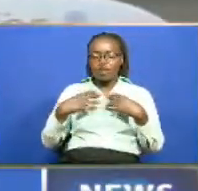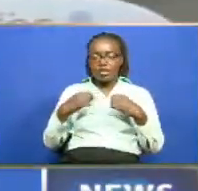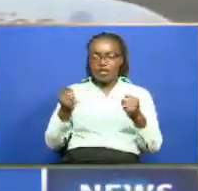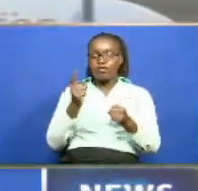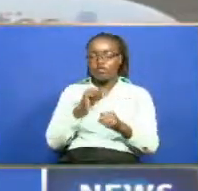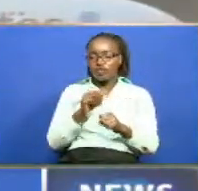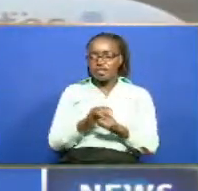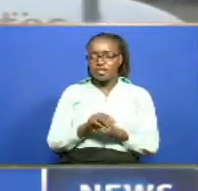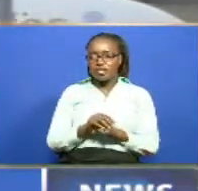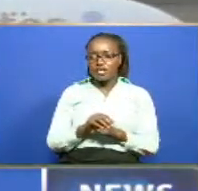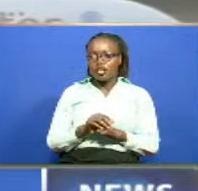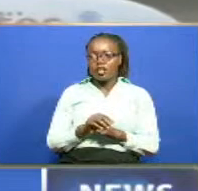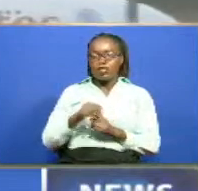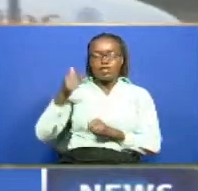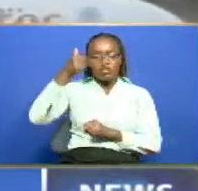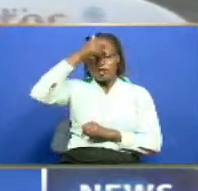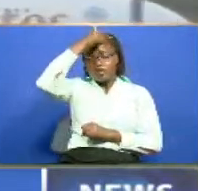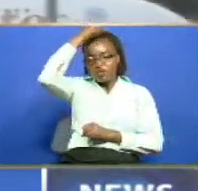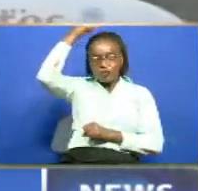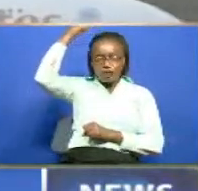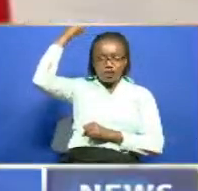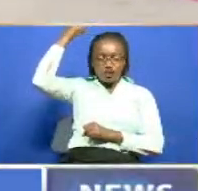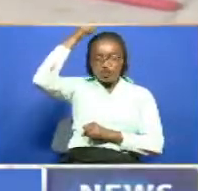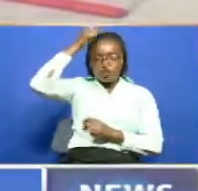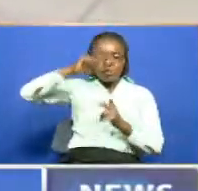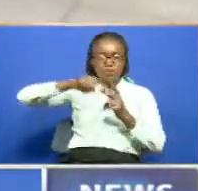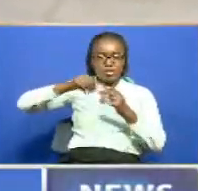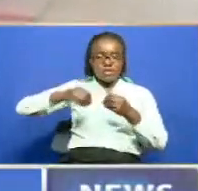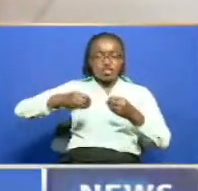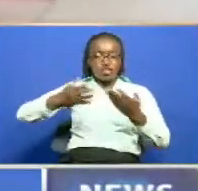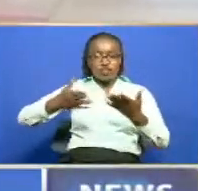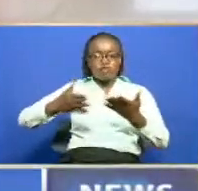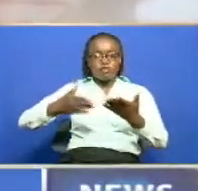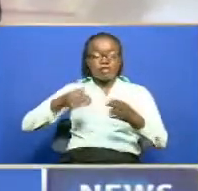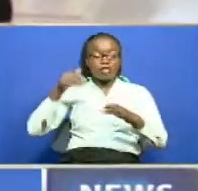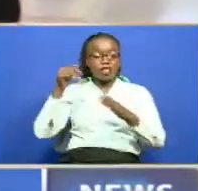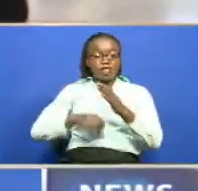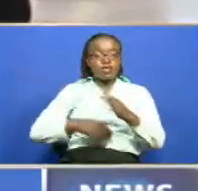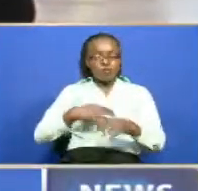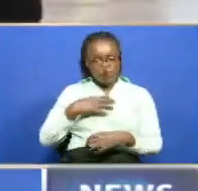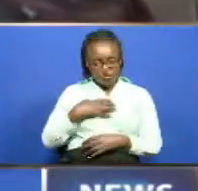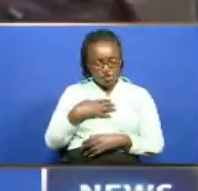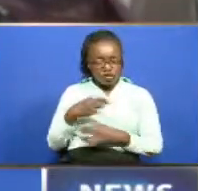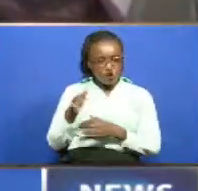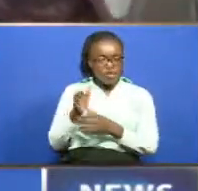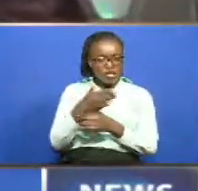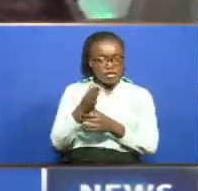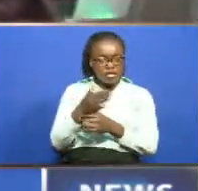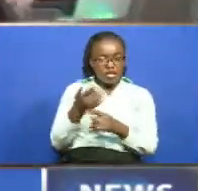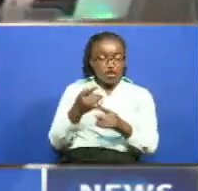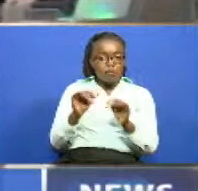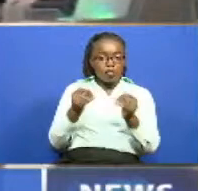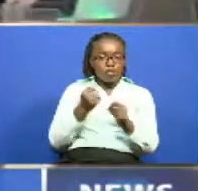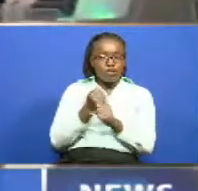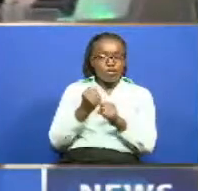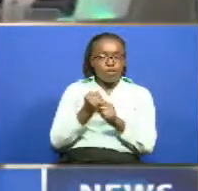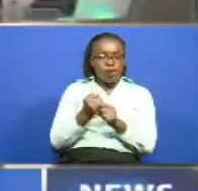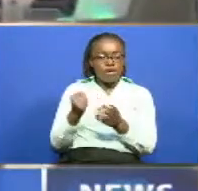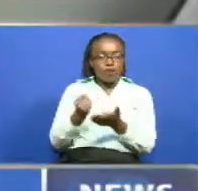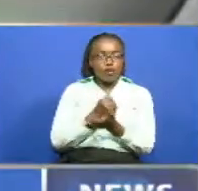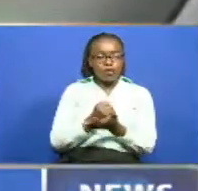The United Arab Emirates will resume issuing entry permits Thursday, but the issuance of new work visas will